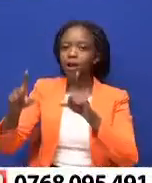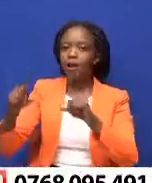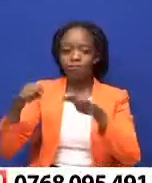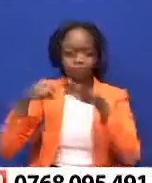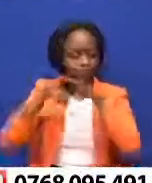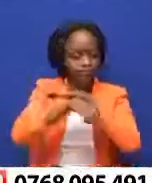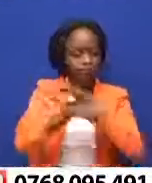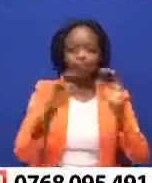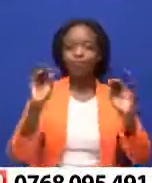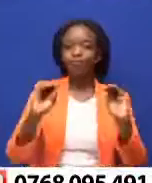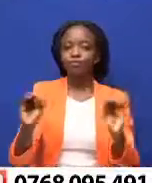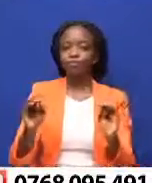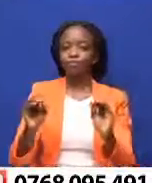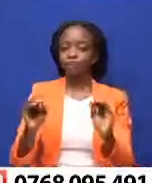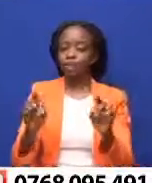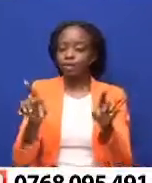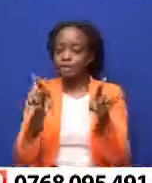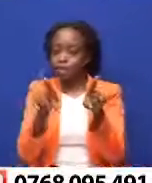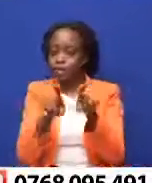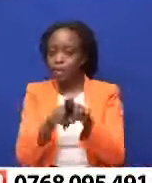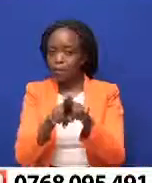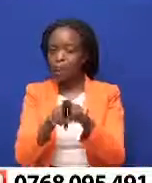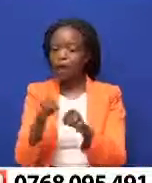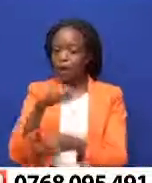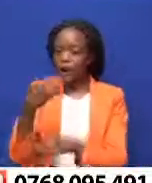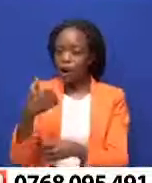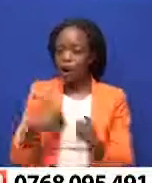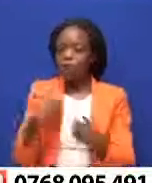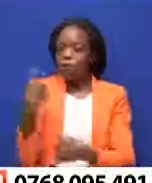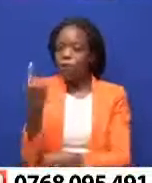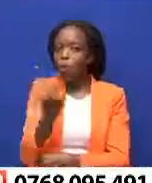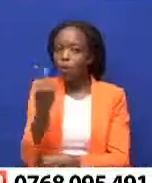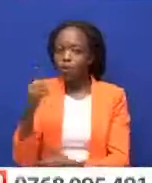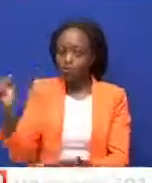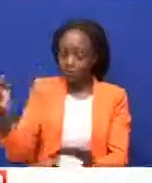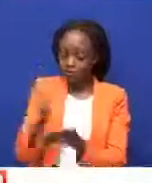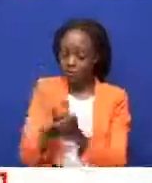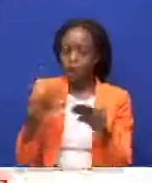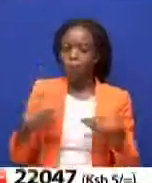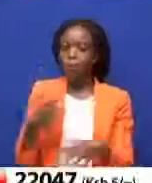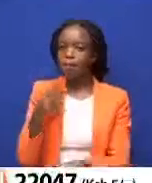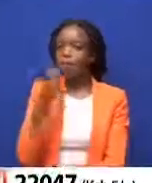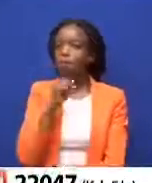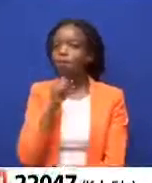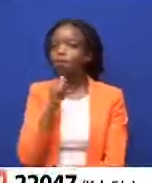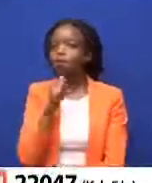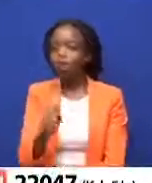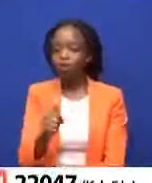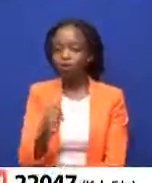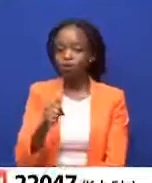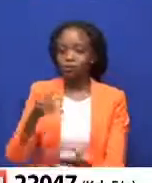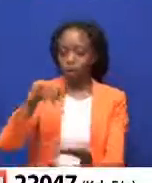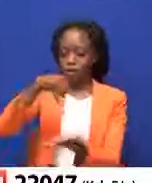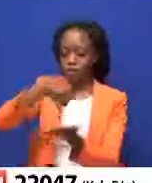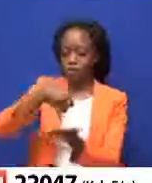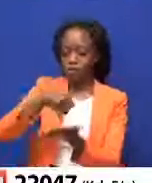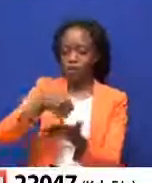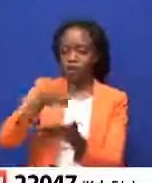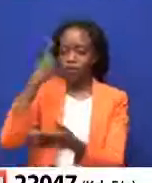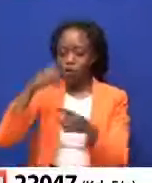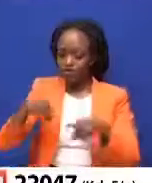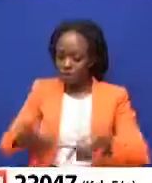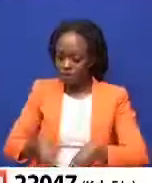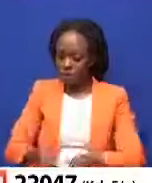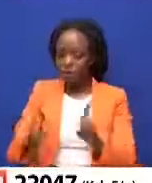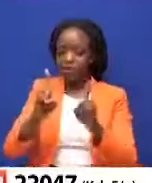Mm-hmm. So in other words, they had only tried to bring people who are not part of the NEC for their own